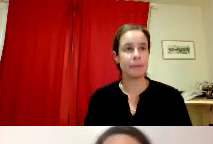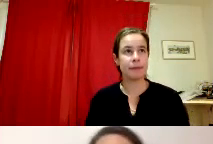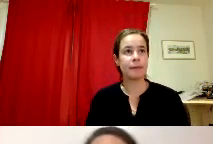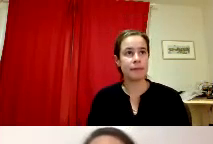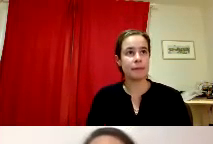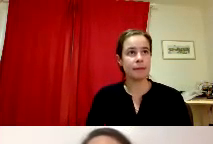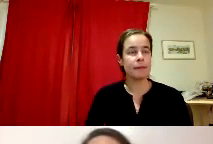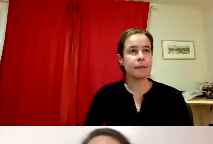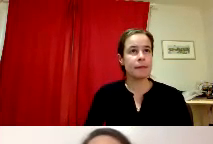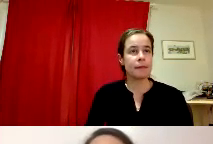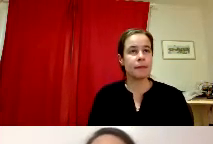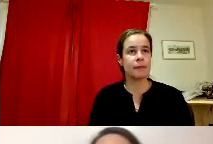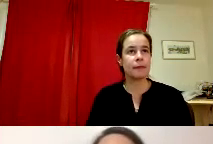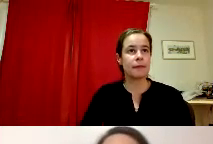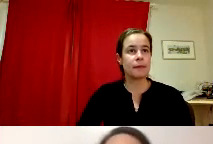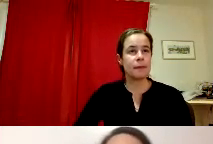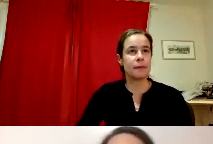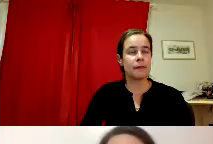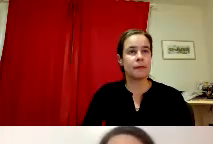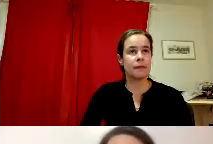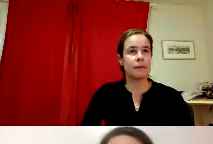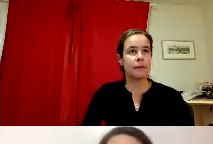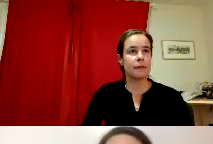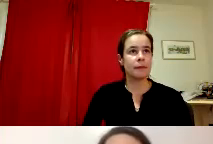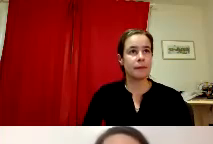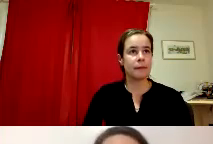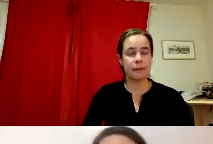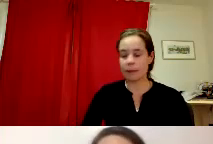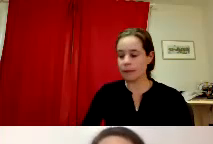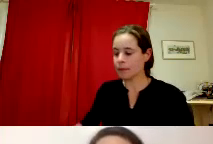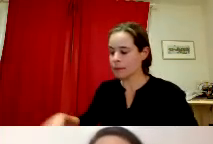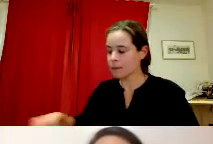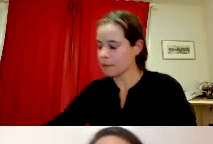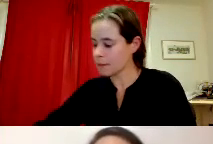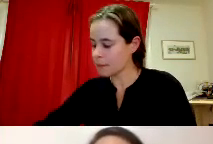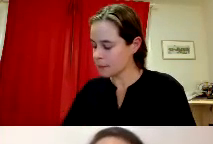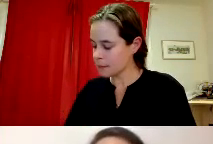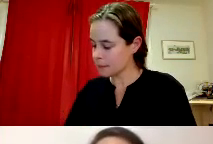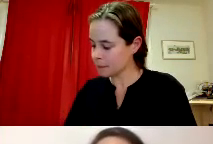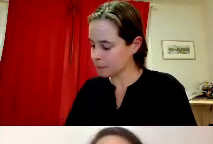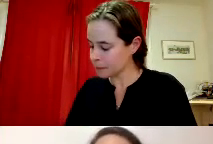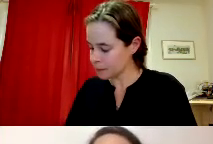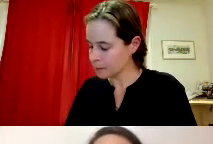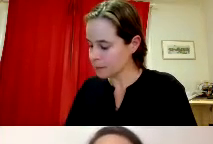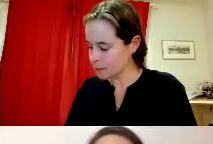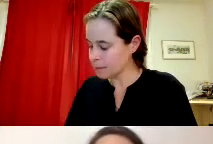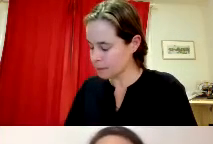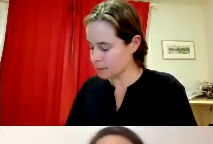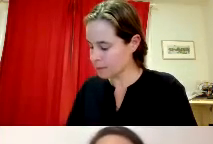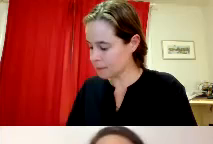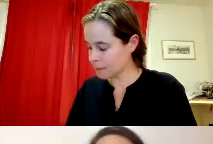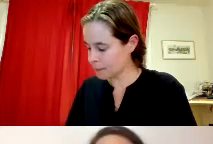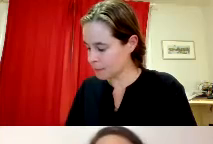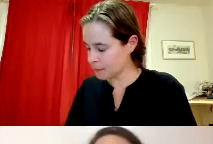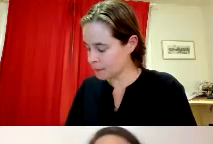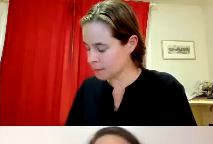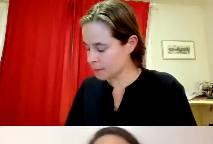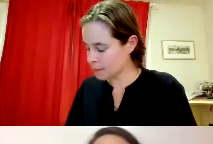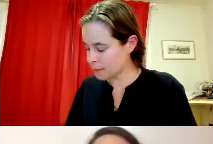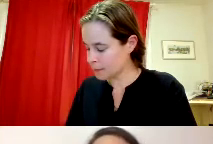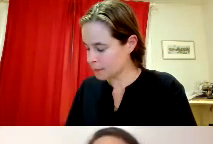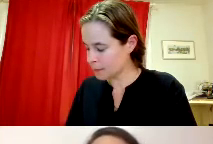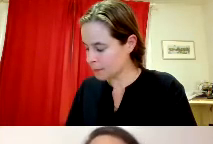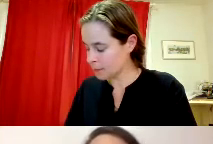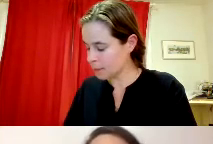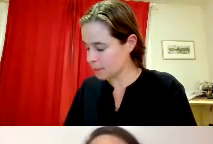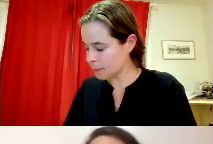system. The issues that we did see were issues that were already happening and that we were already aware of in Nova Scotia, but